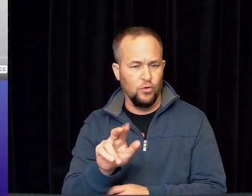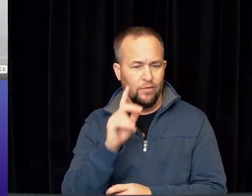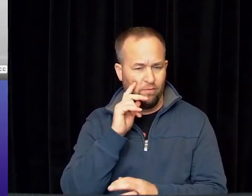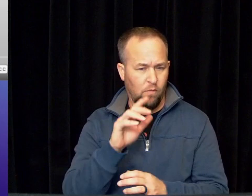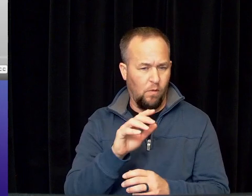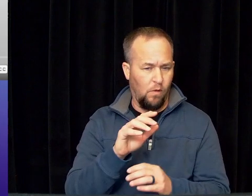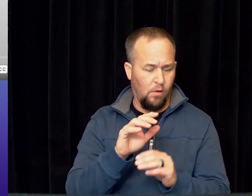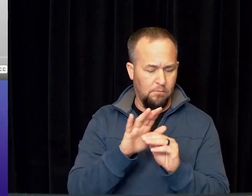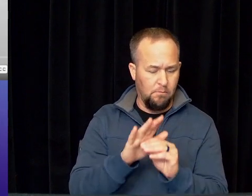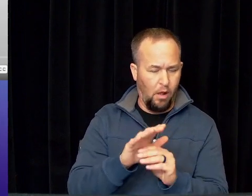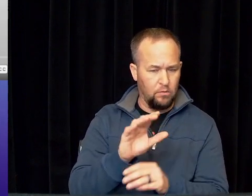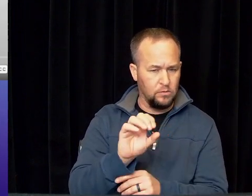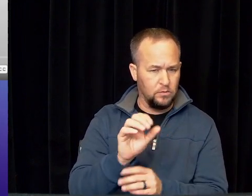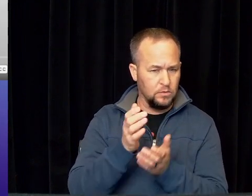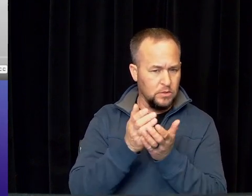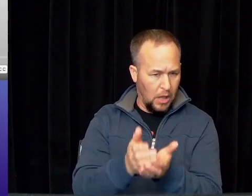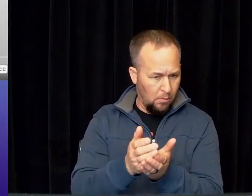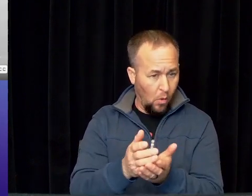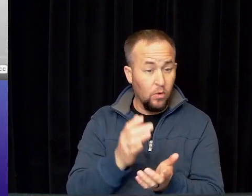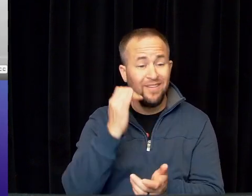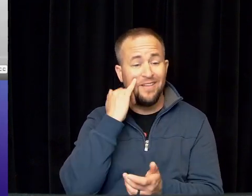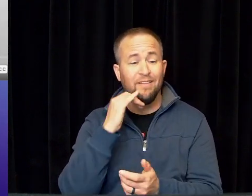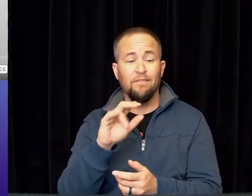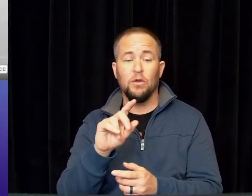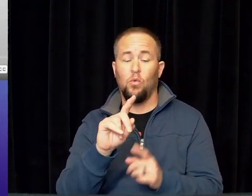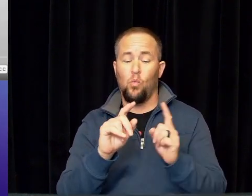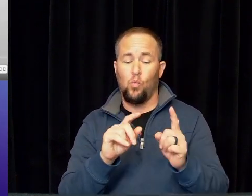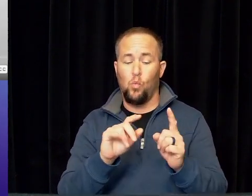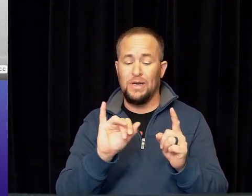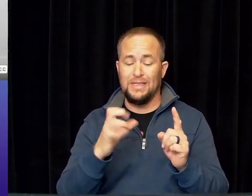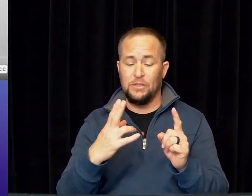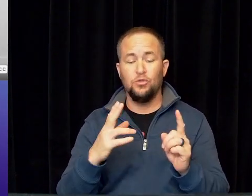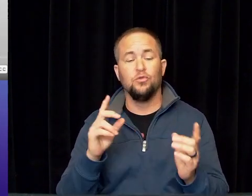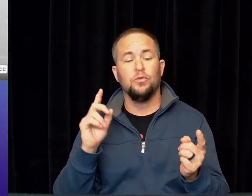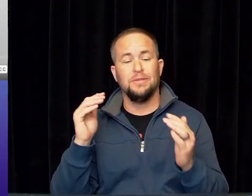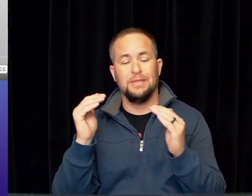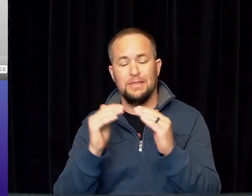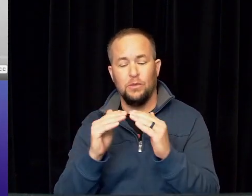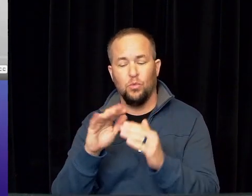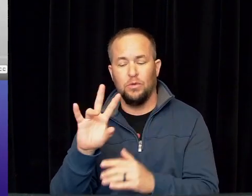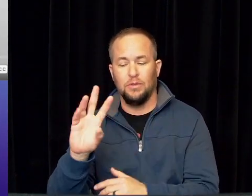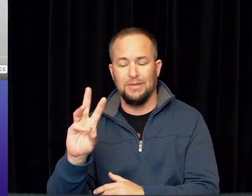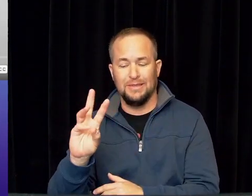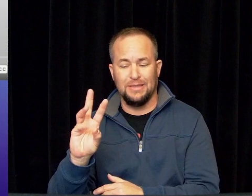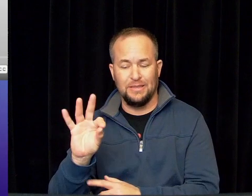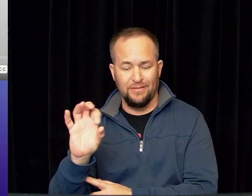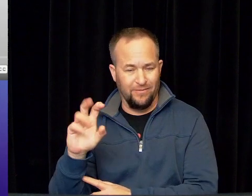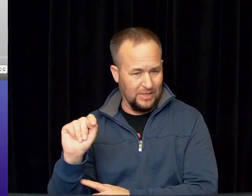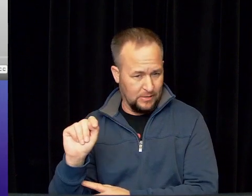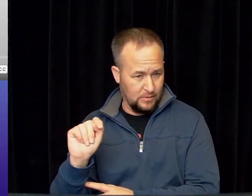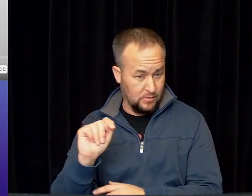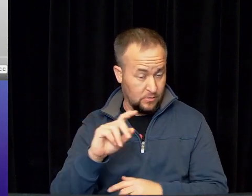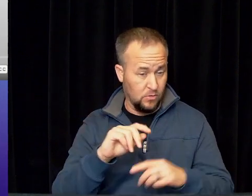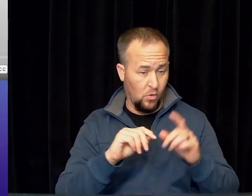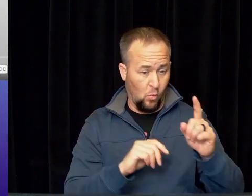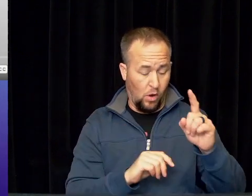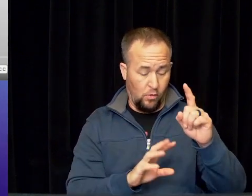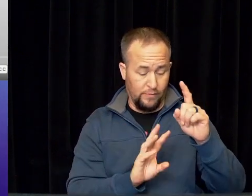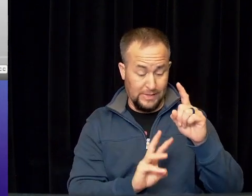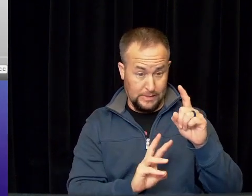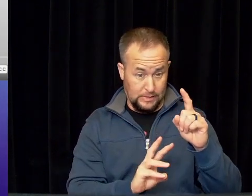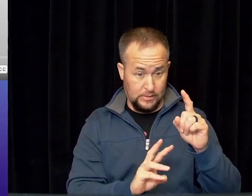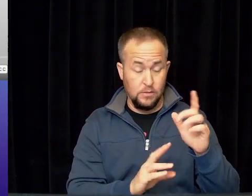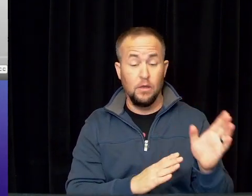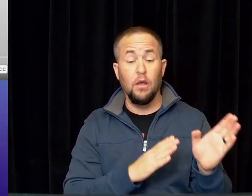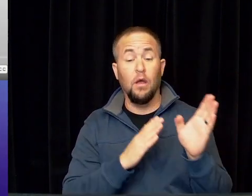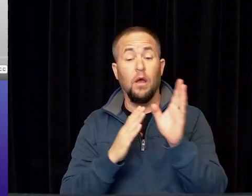to the model over the actual situation. But then in setting up our scale factor, we have to get